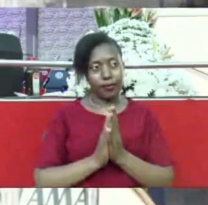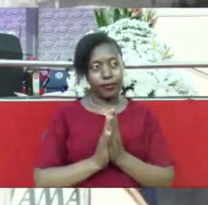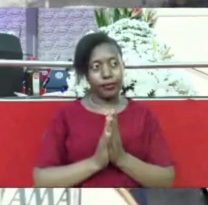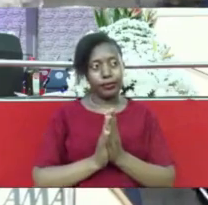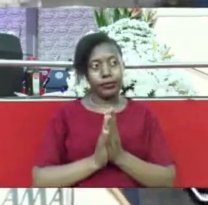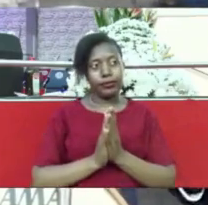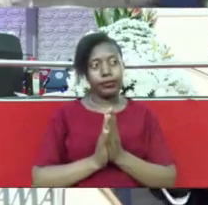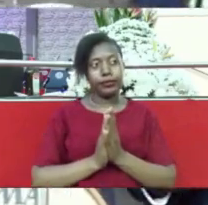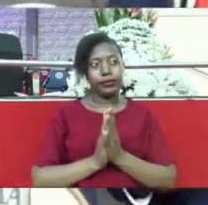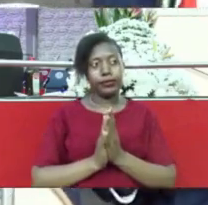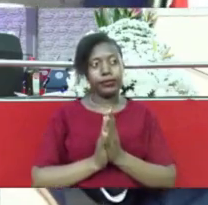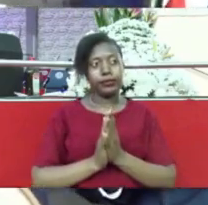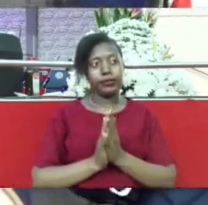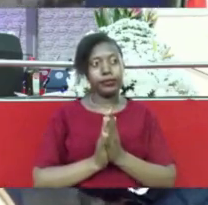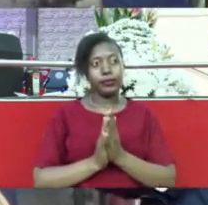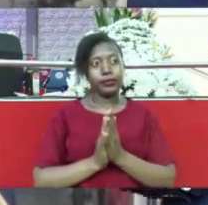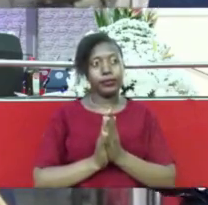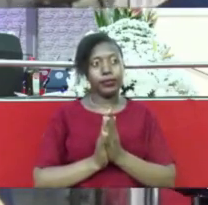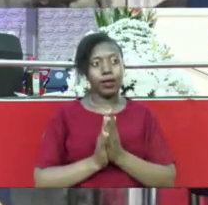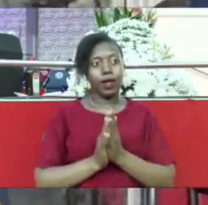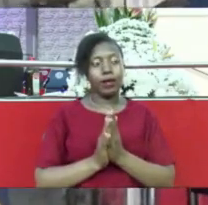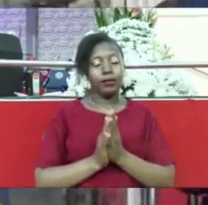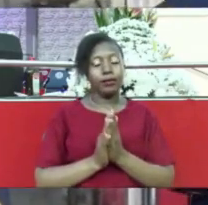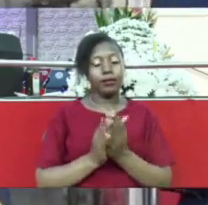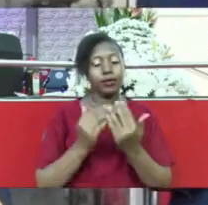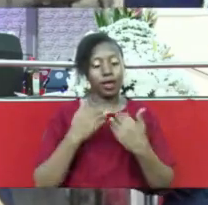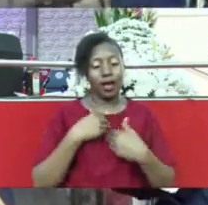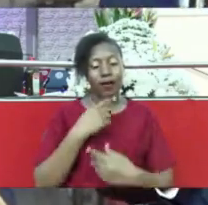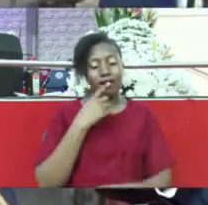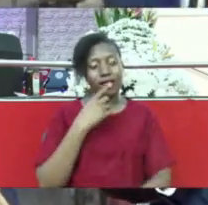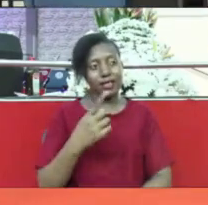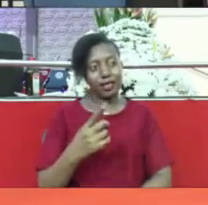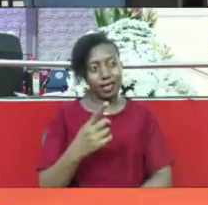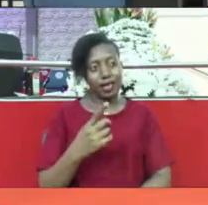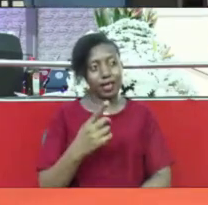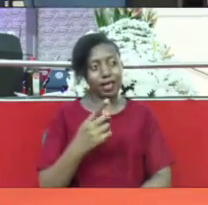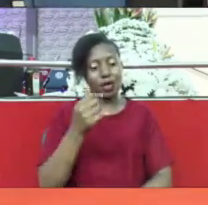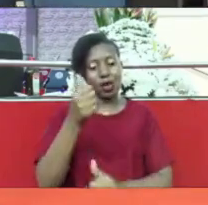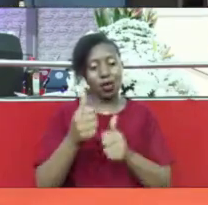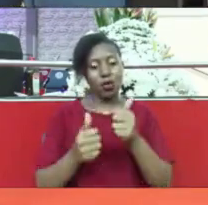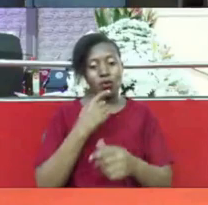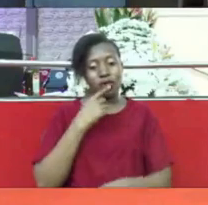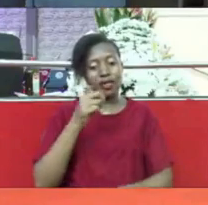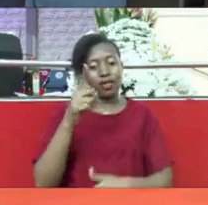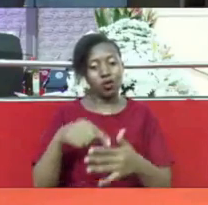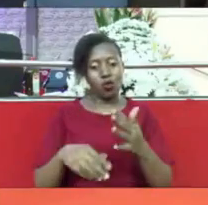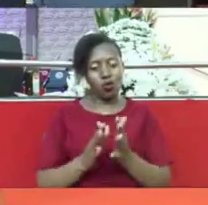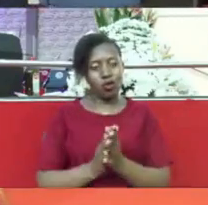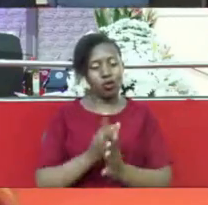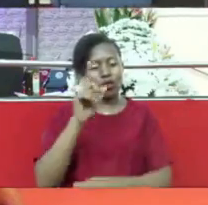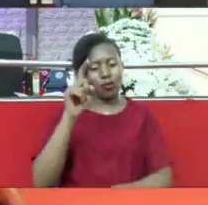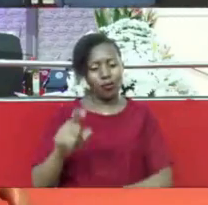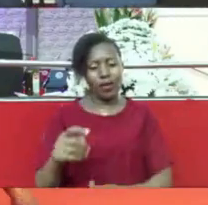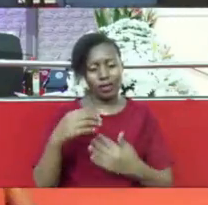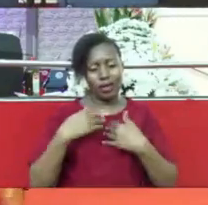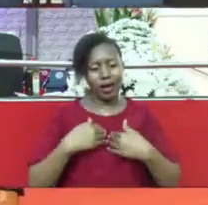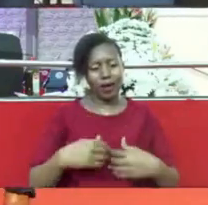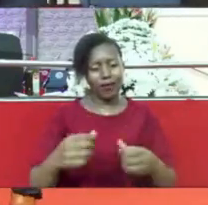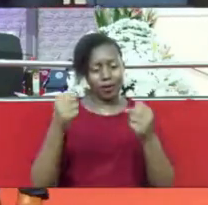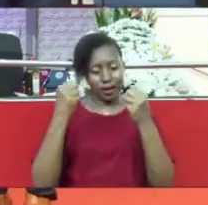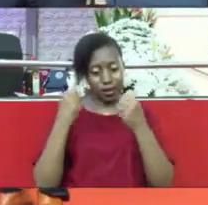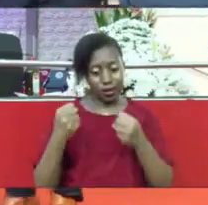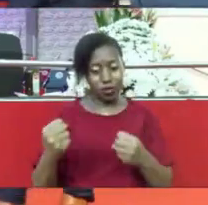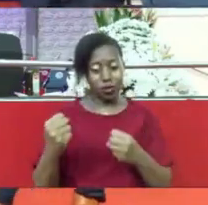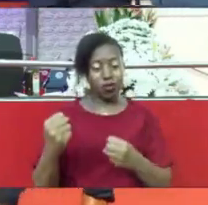kipekee. There is a saying that says have a strong spine. Kuna ile msema ambao unasema kuwa na